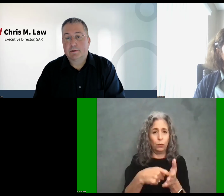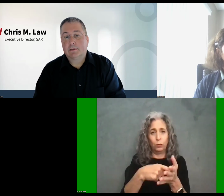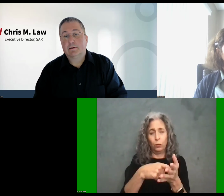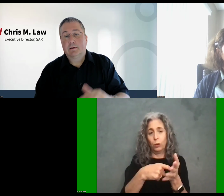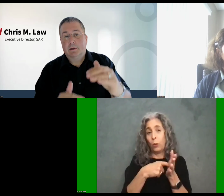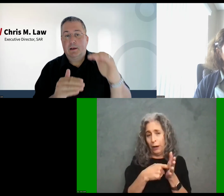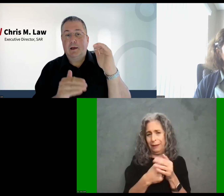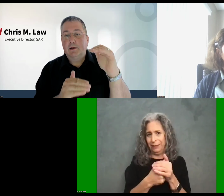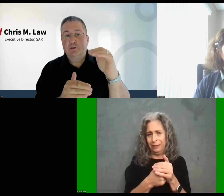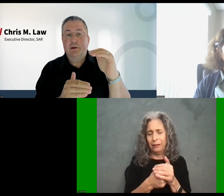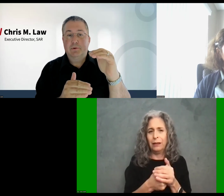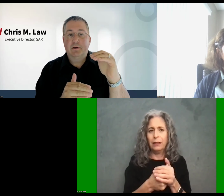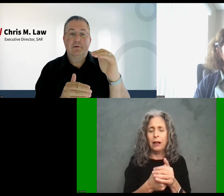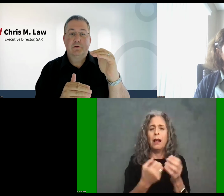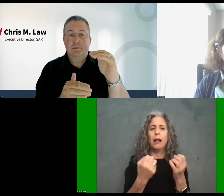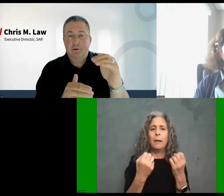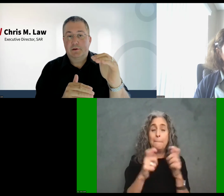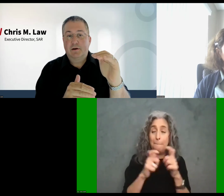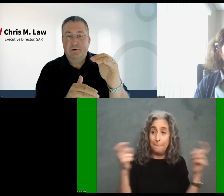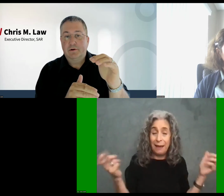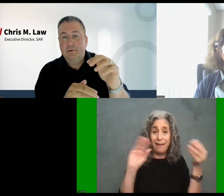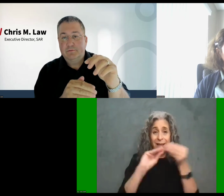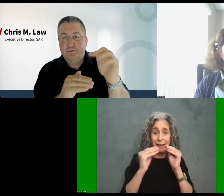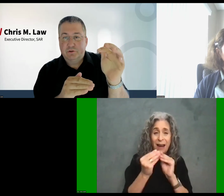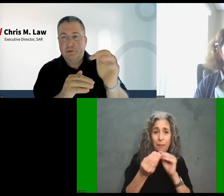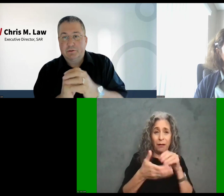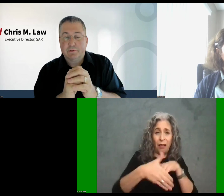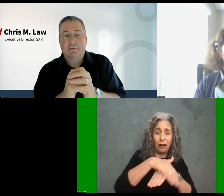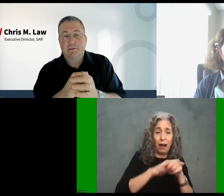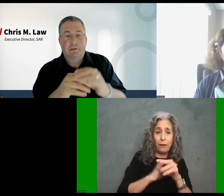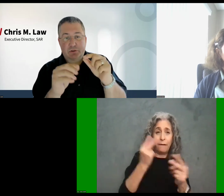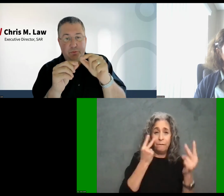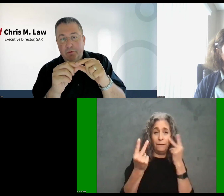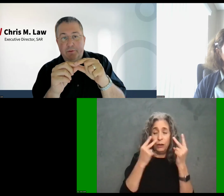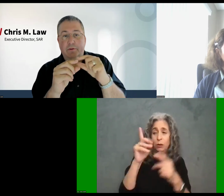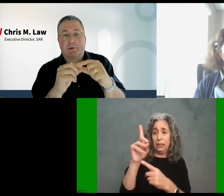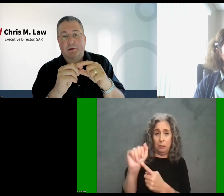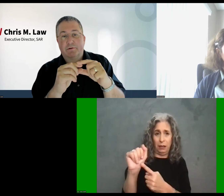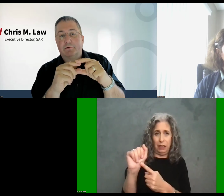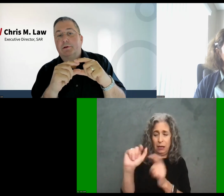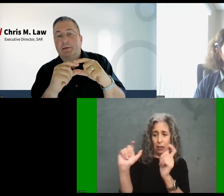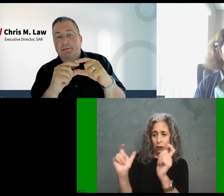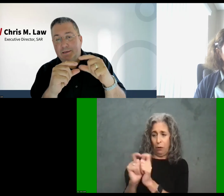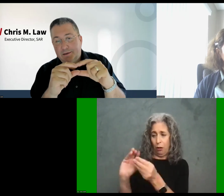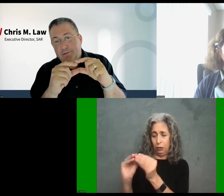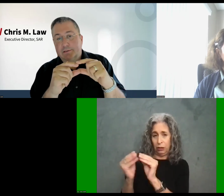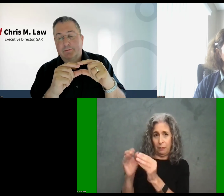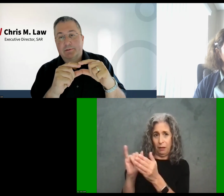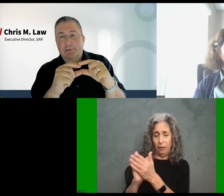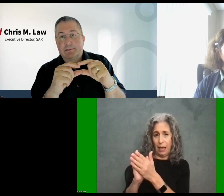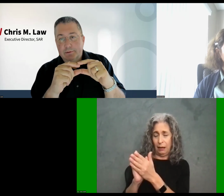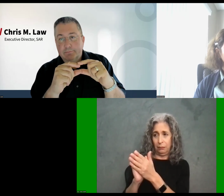got a large number that cover visual disabilities and a small number that cover, say,